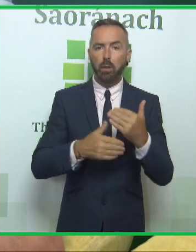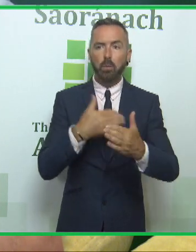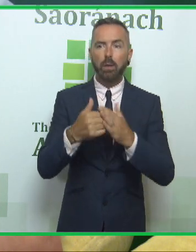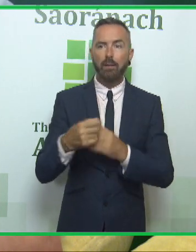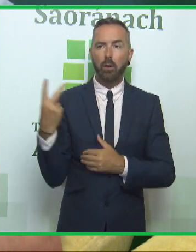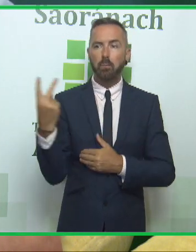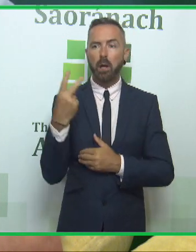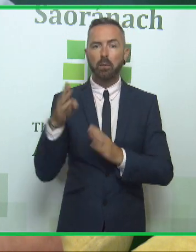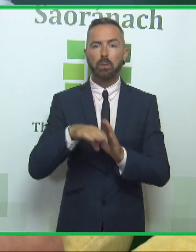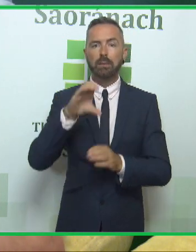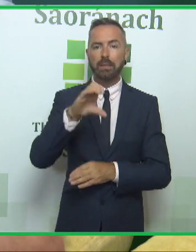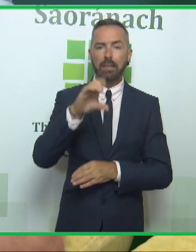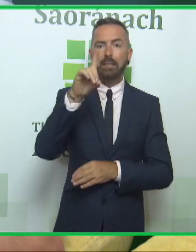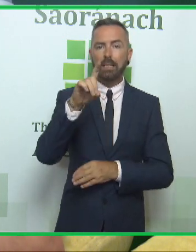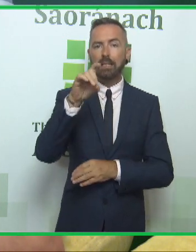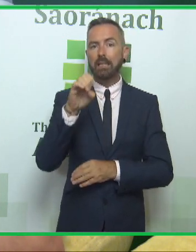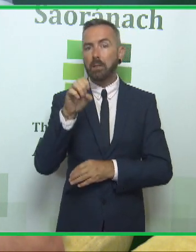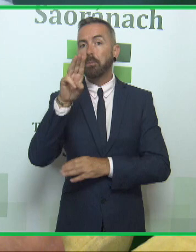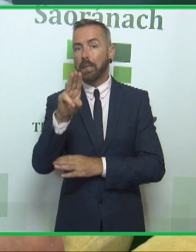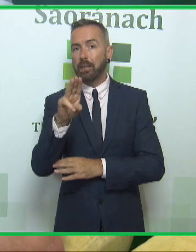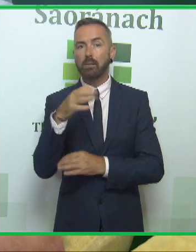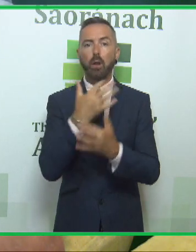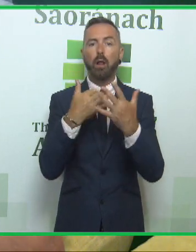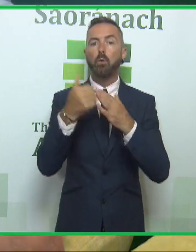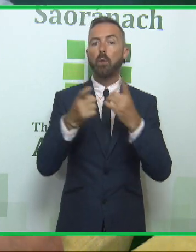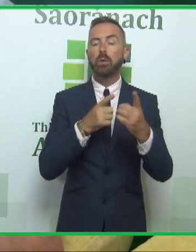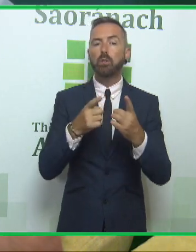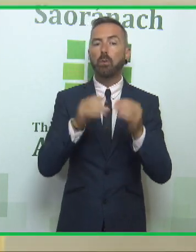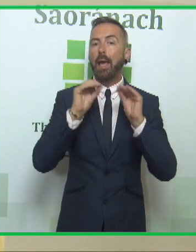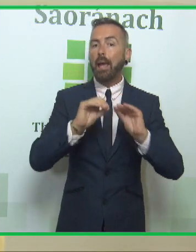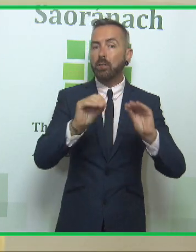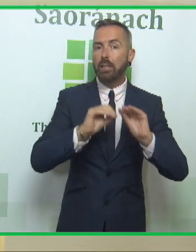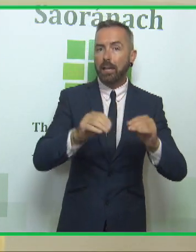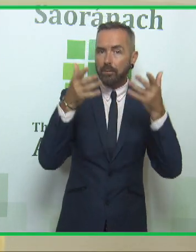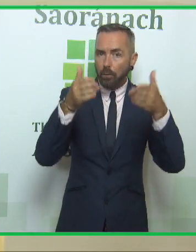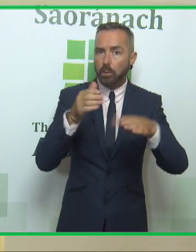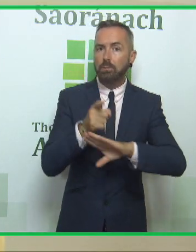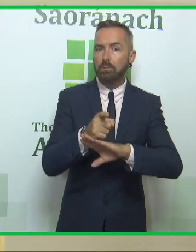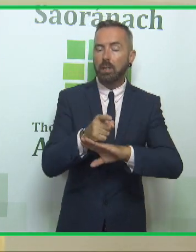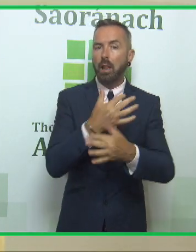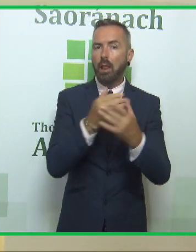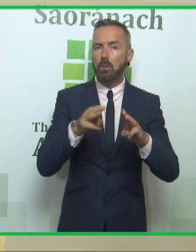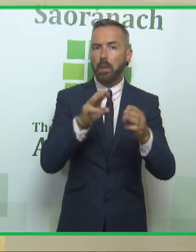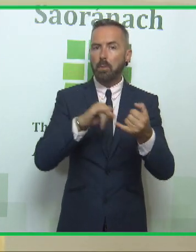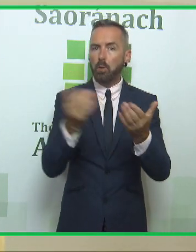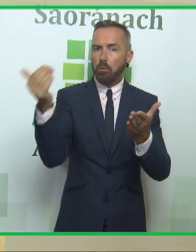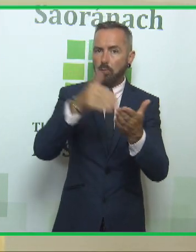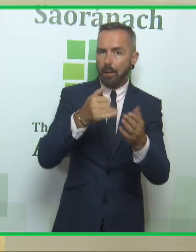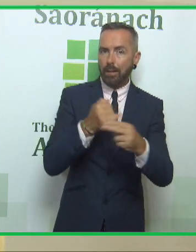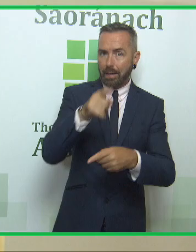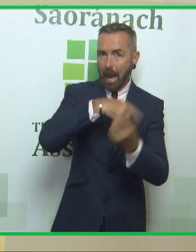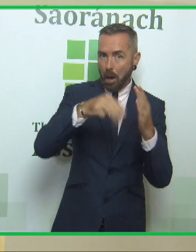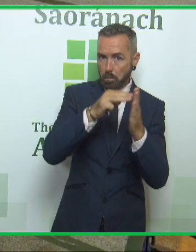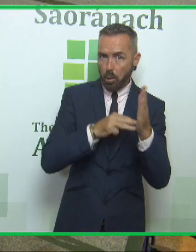partnership with the CDETB. And a lot of what we do is educational focused. So a lot of people who come through Soilse have very